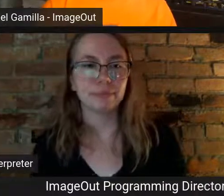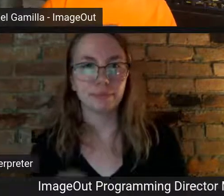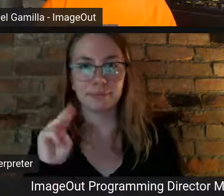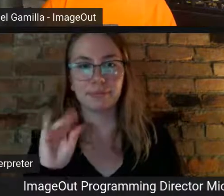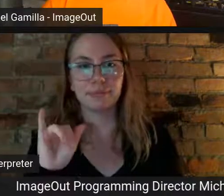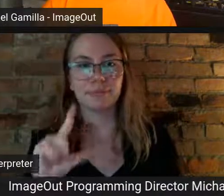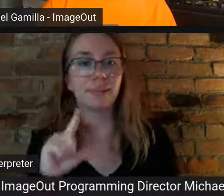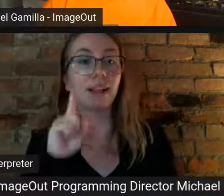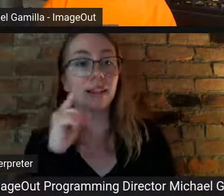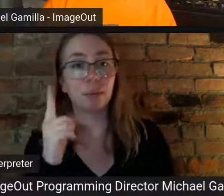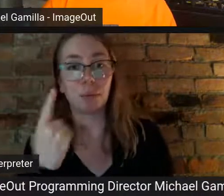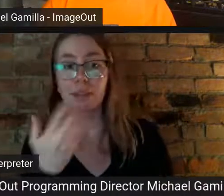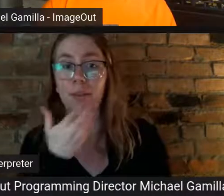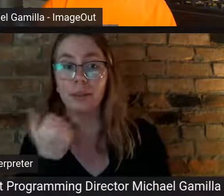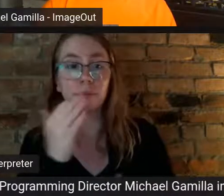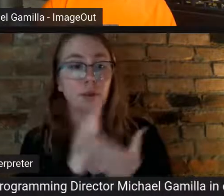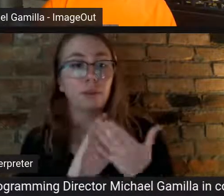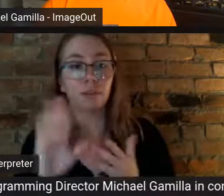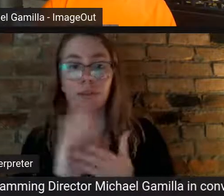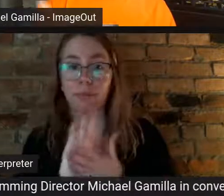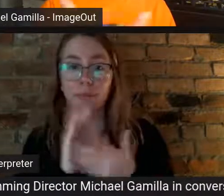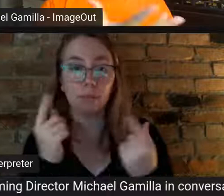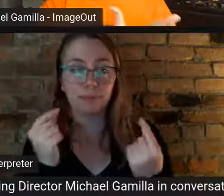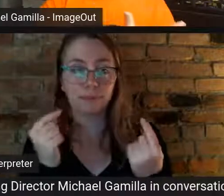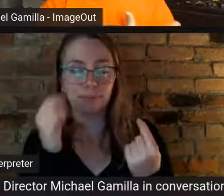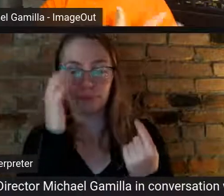is it gives